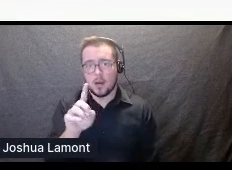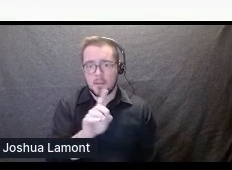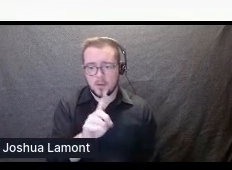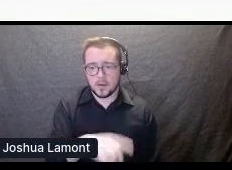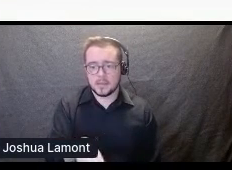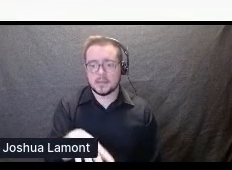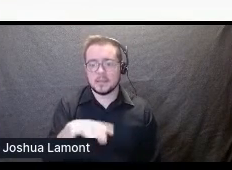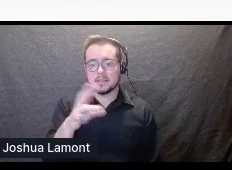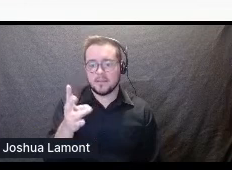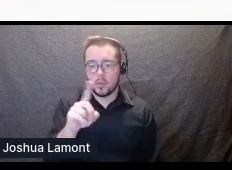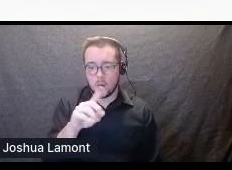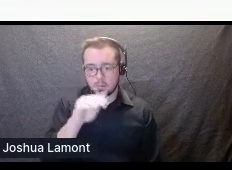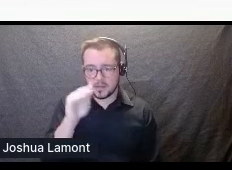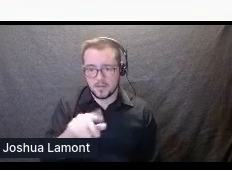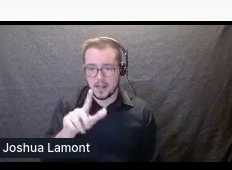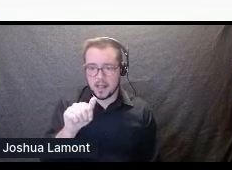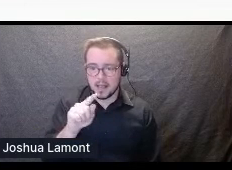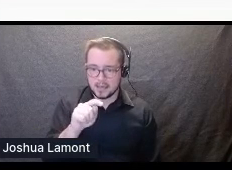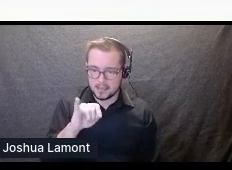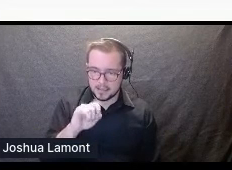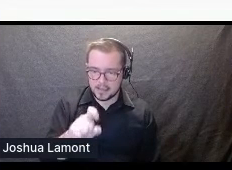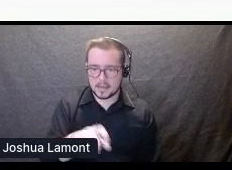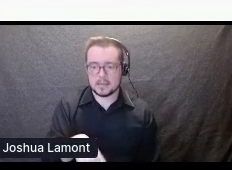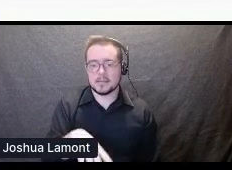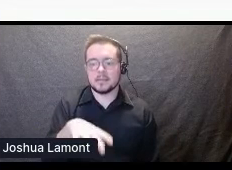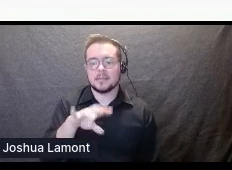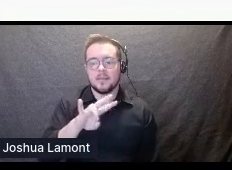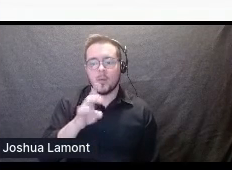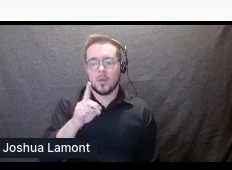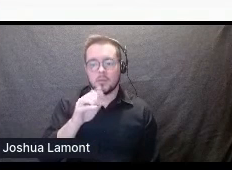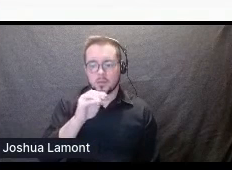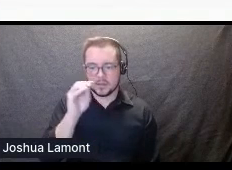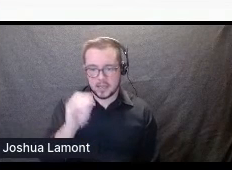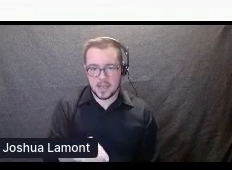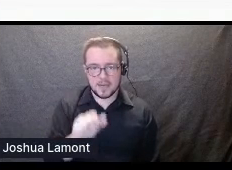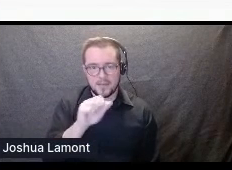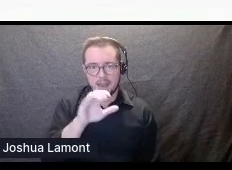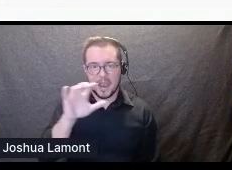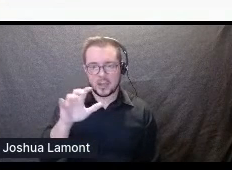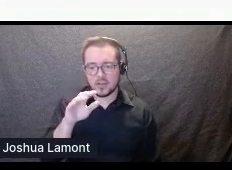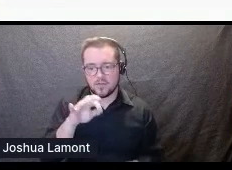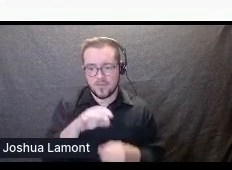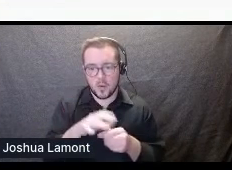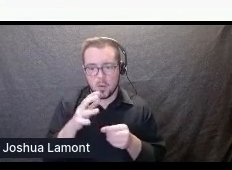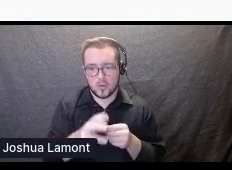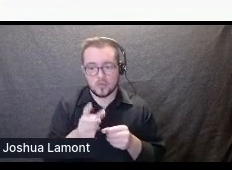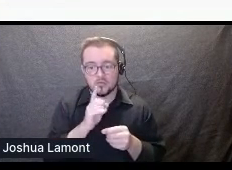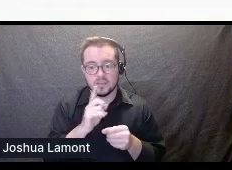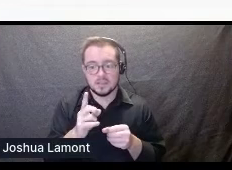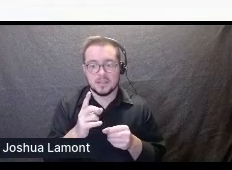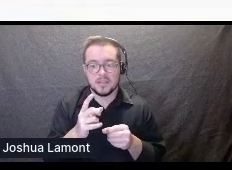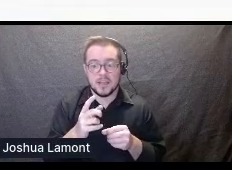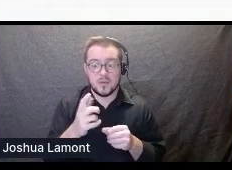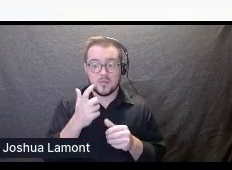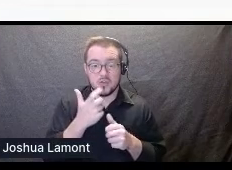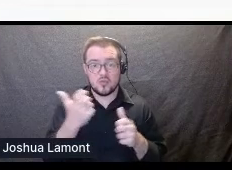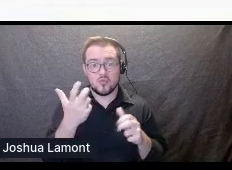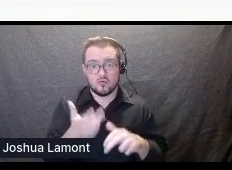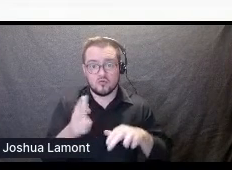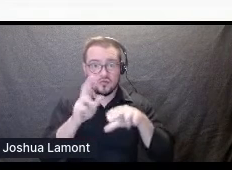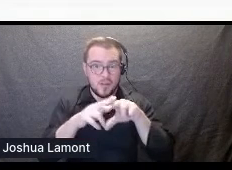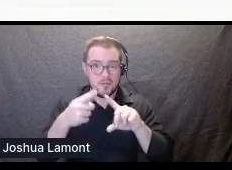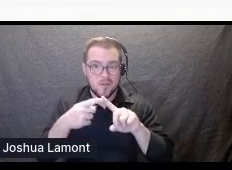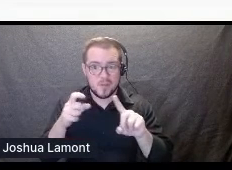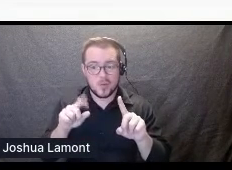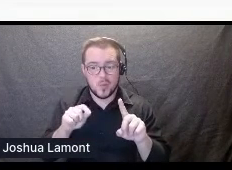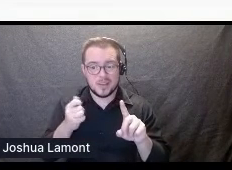of Latinx voters, 71% of Asian voters. Incidentally, it was a pretty large jump from 2016.